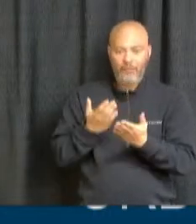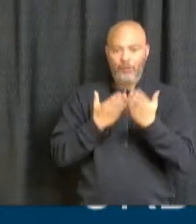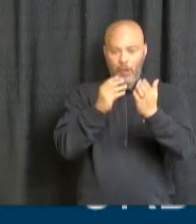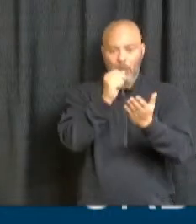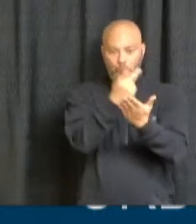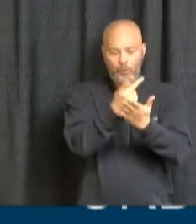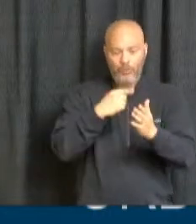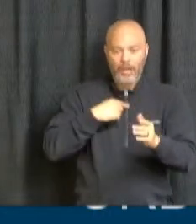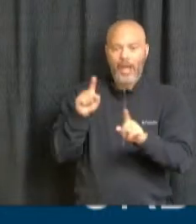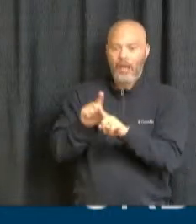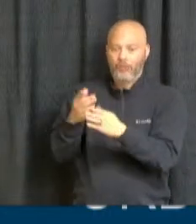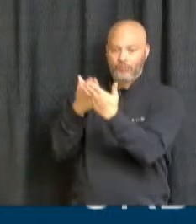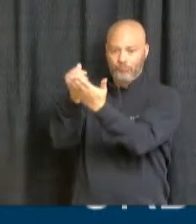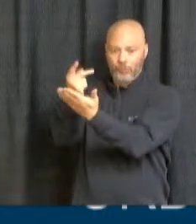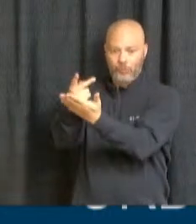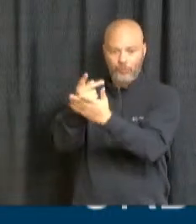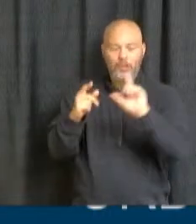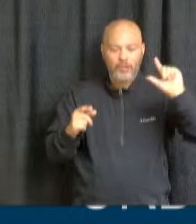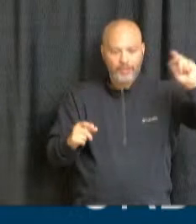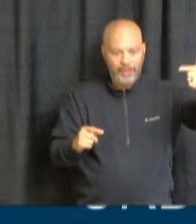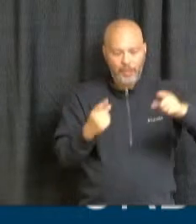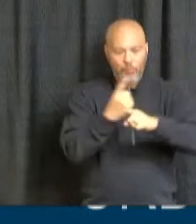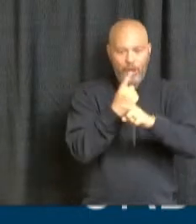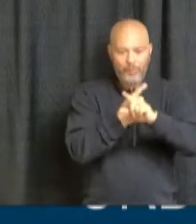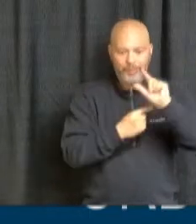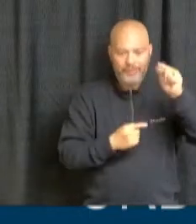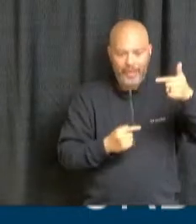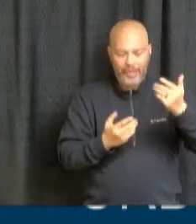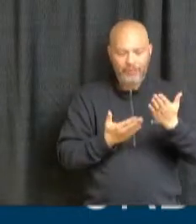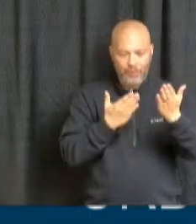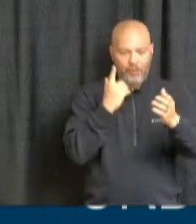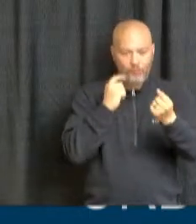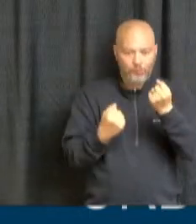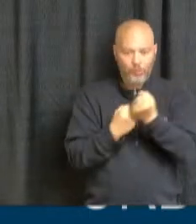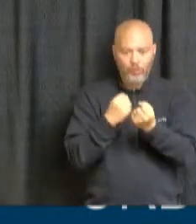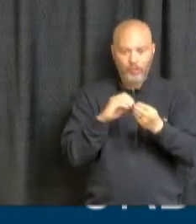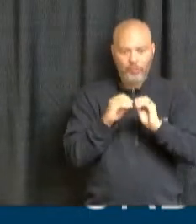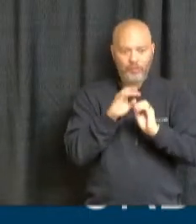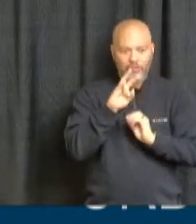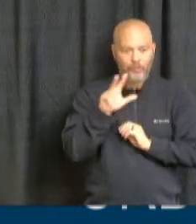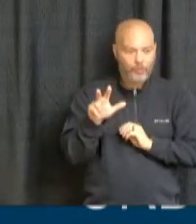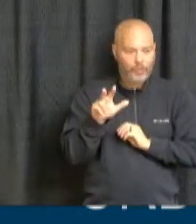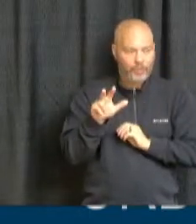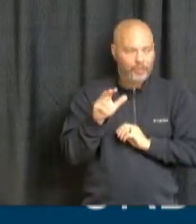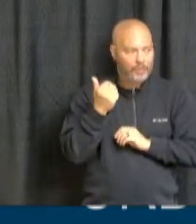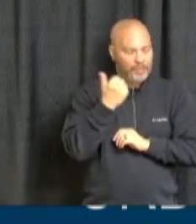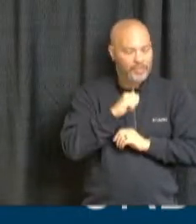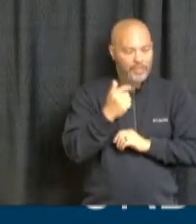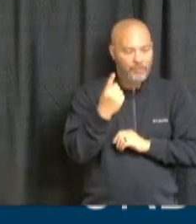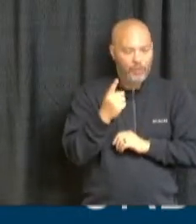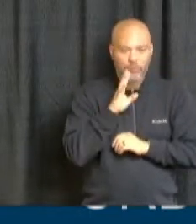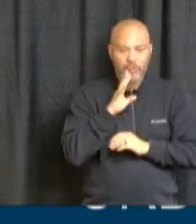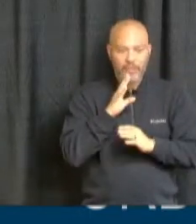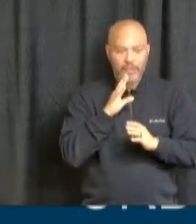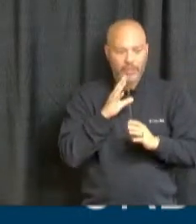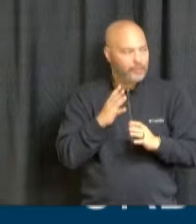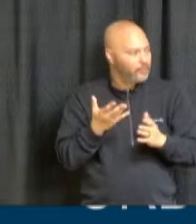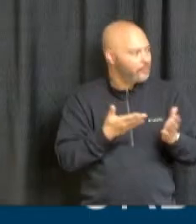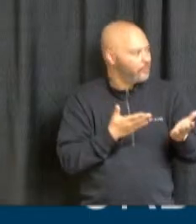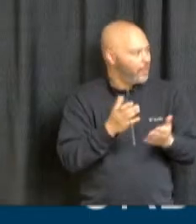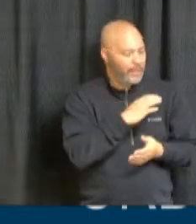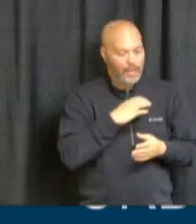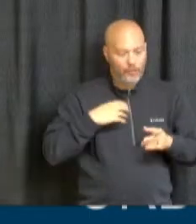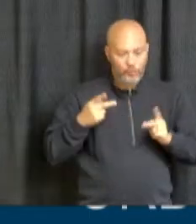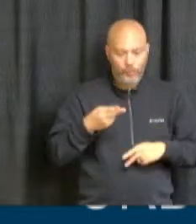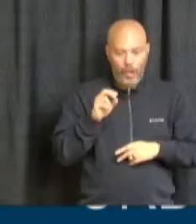recommended approval, and I so move. Motion been made and properly seconded in favor of ordinance 73. Anyone wish to speak? Councilperson